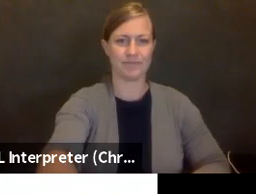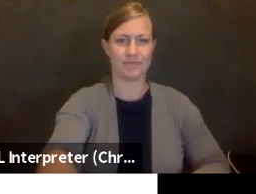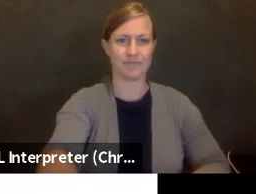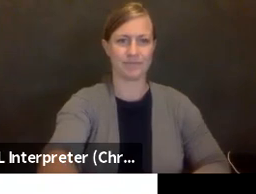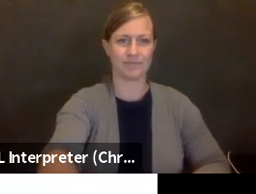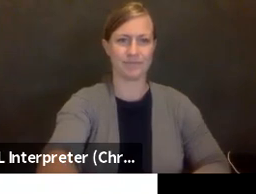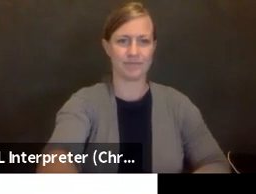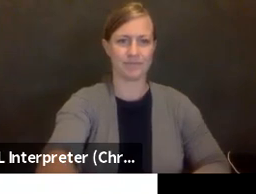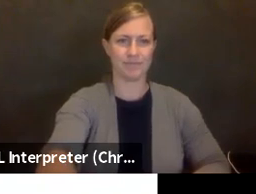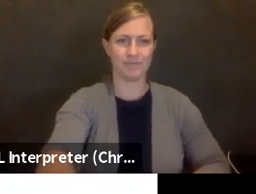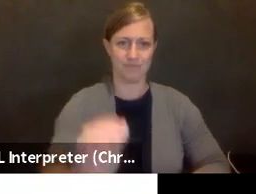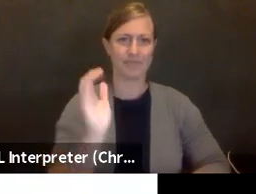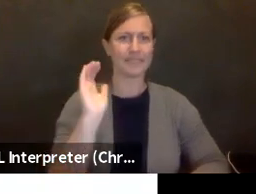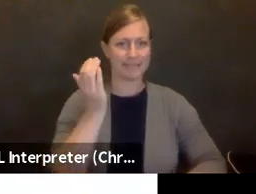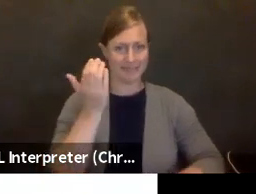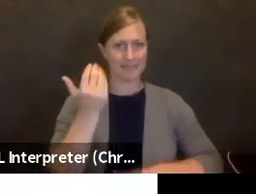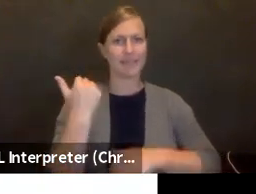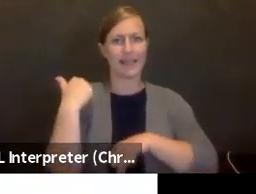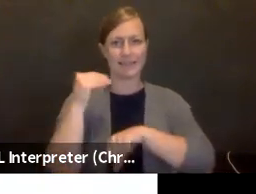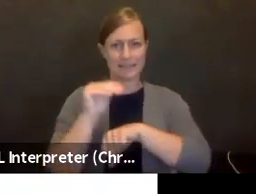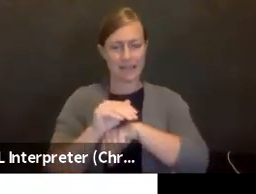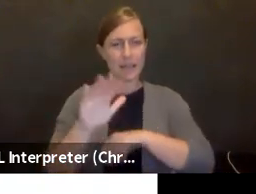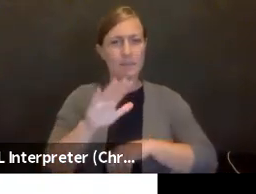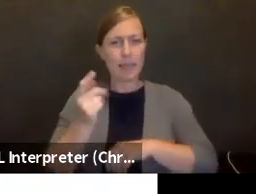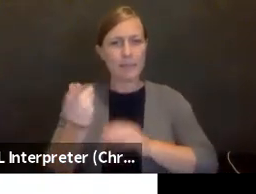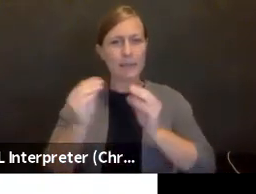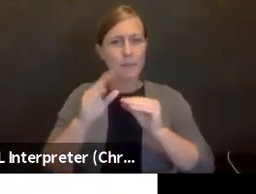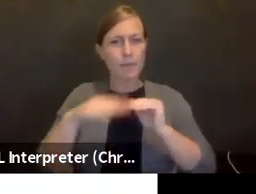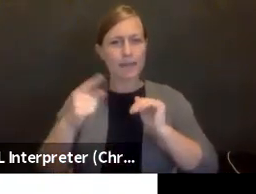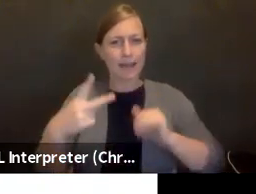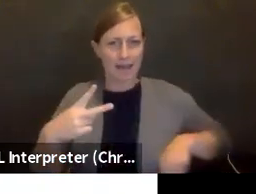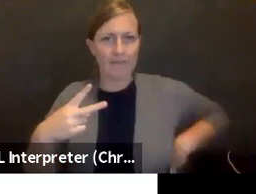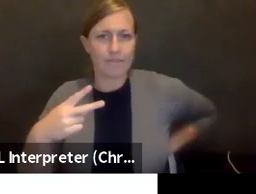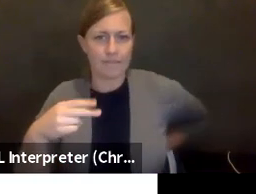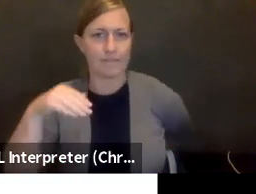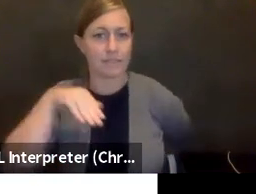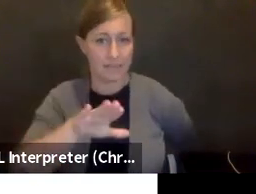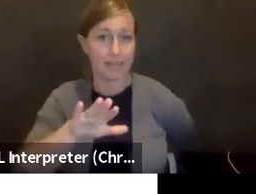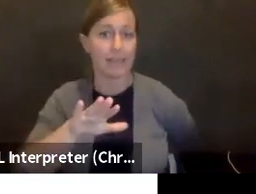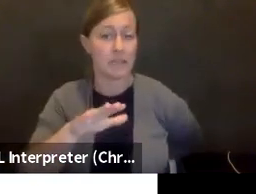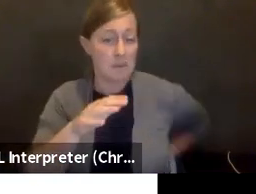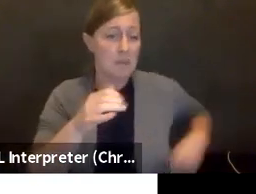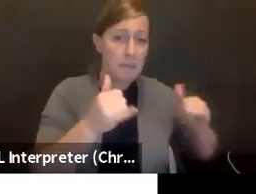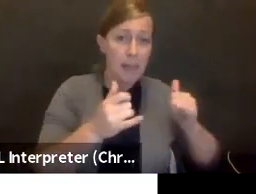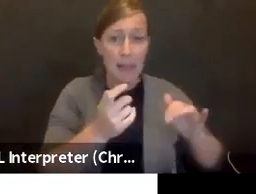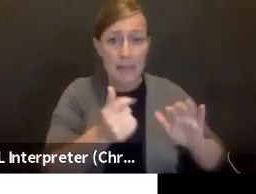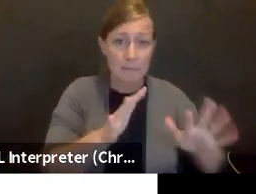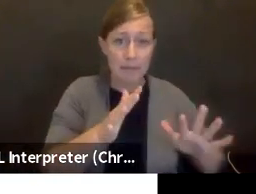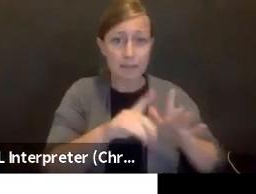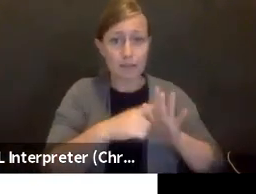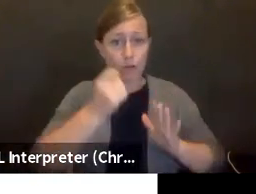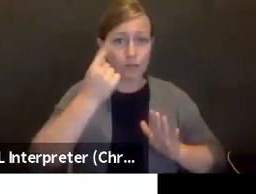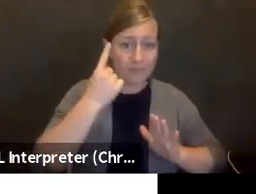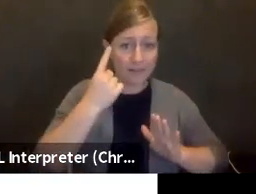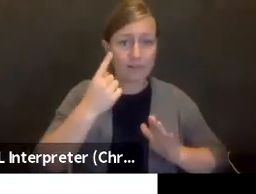So looks like last night, a little over half were able to get in and dabble a little and start understanding. We have a few